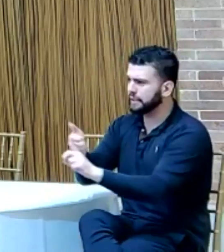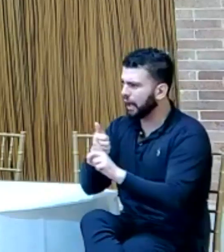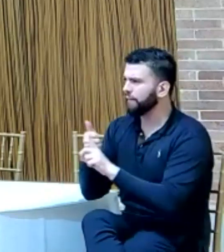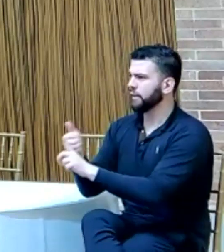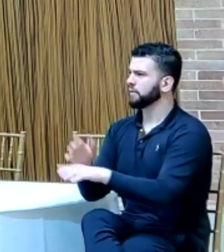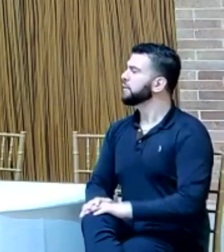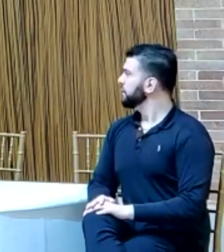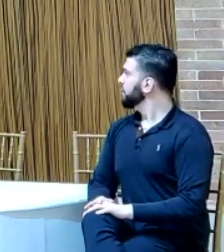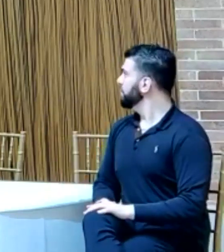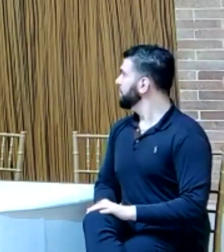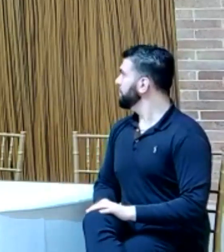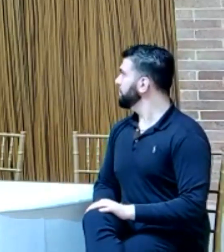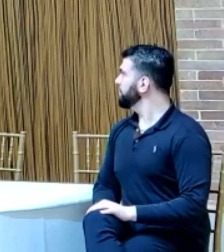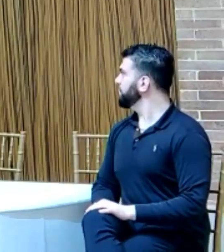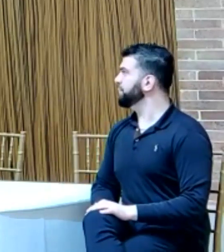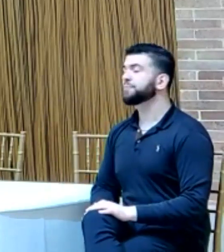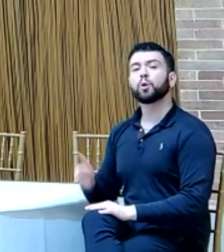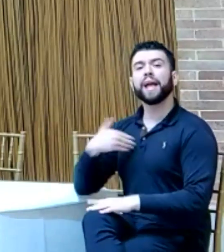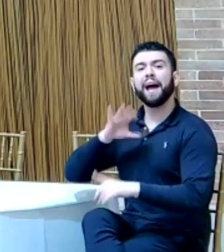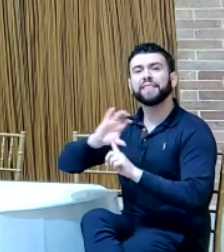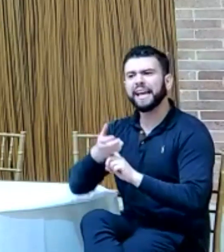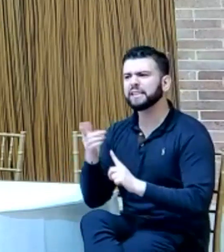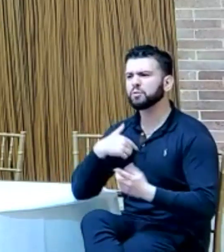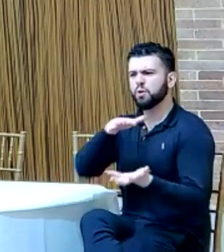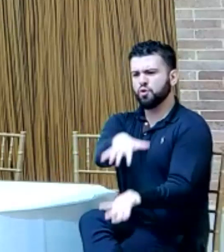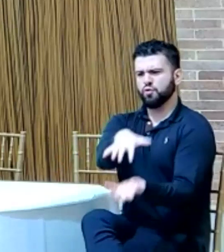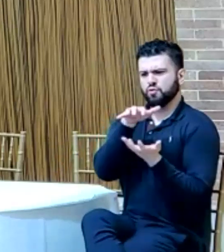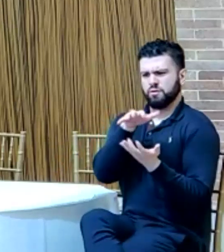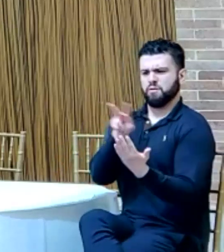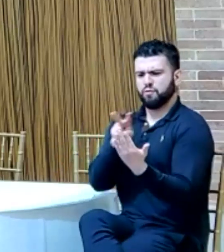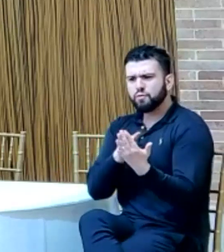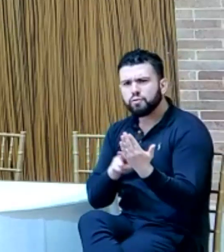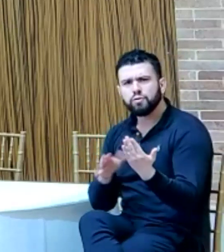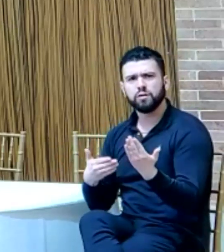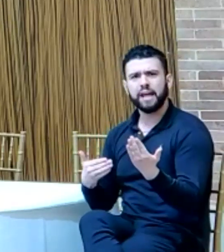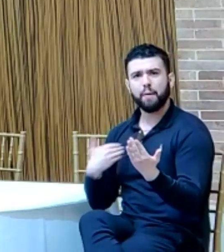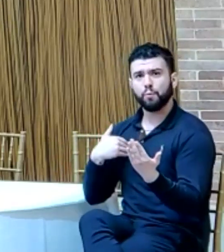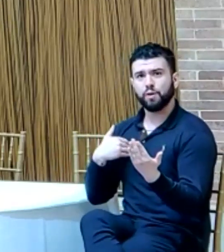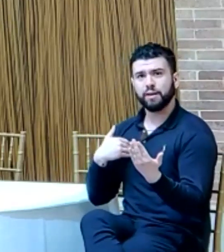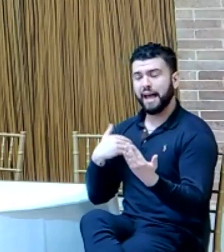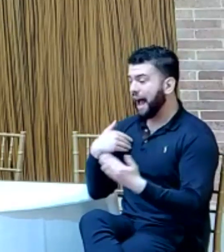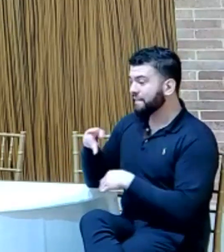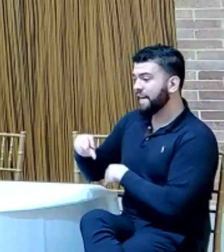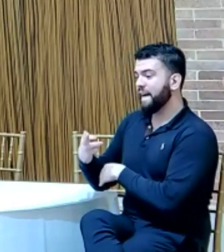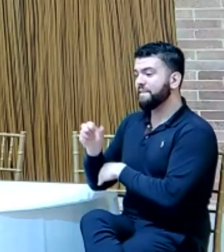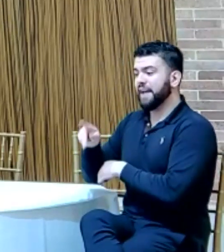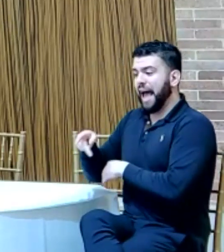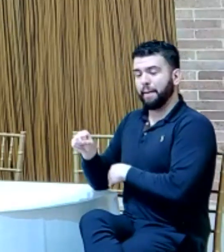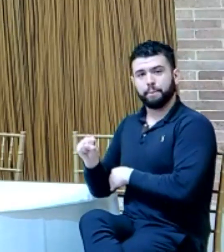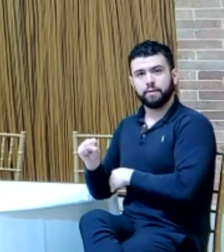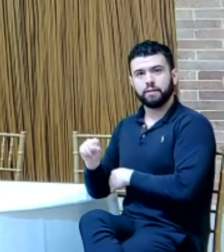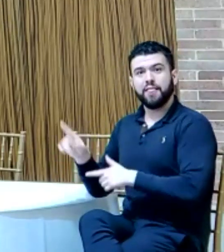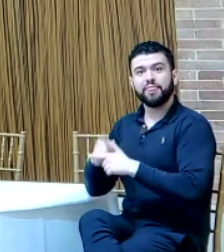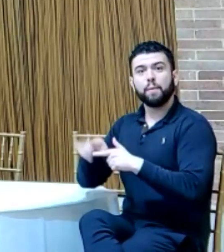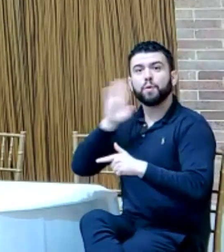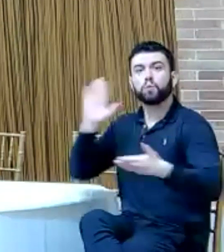yourselves and so we get these cases and if we do fortunate enough to have a fap like the one in New York then we partner with our faps fair housing